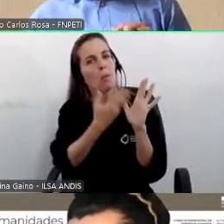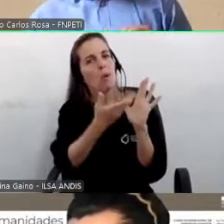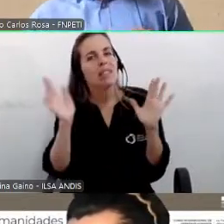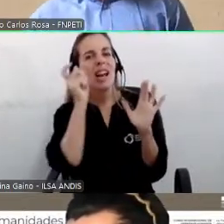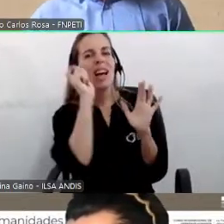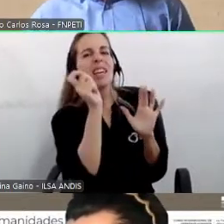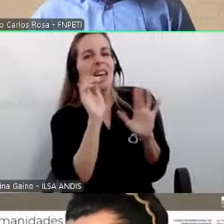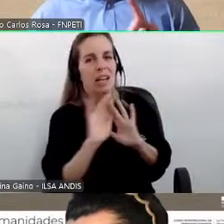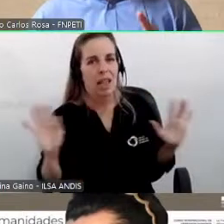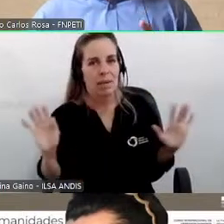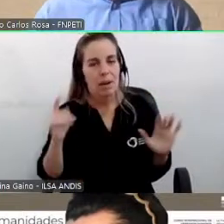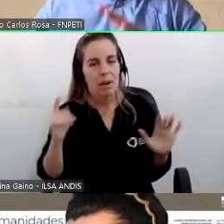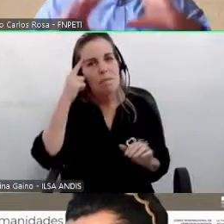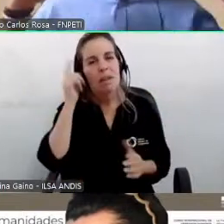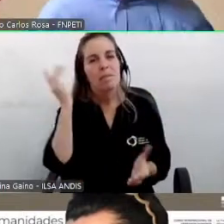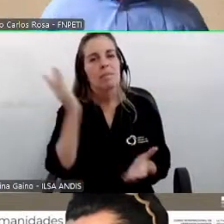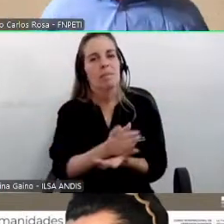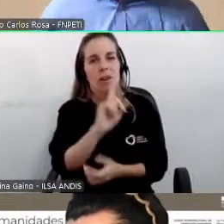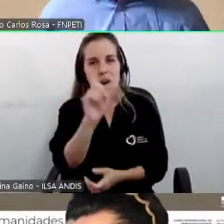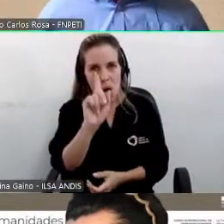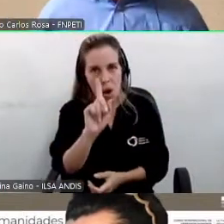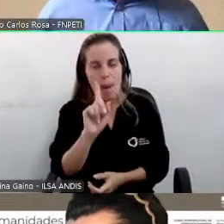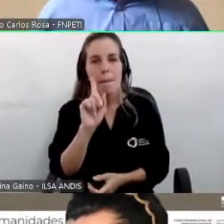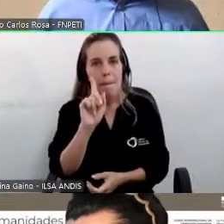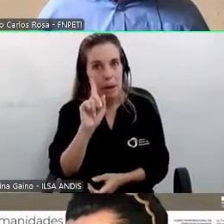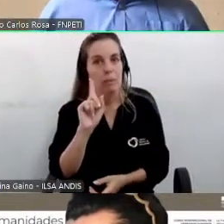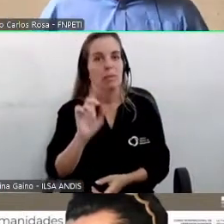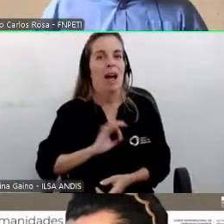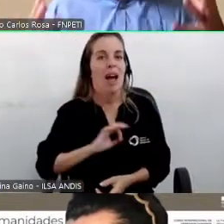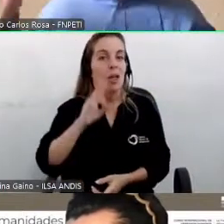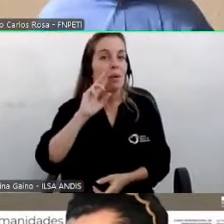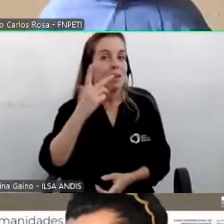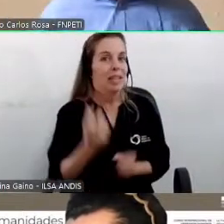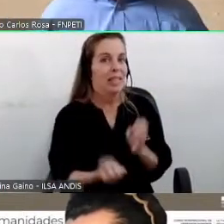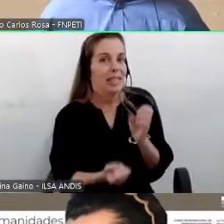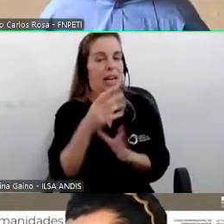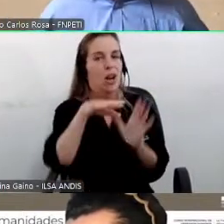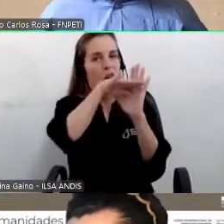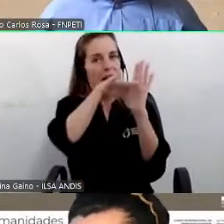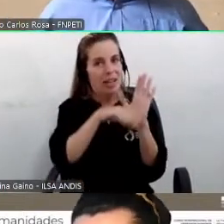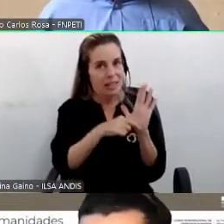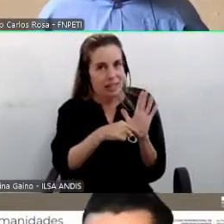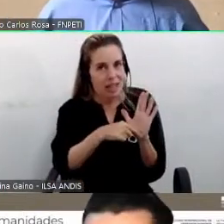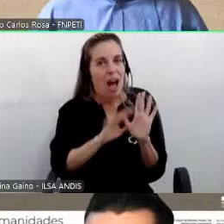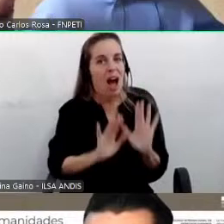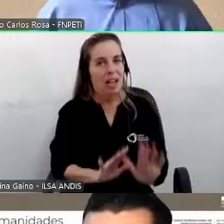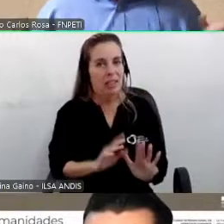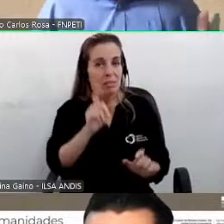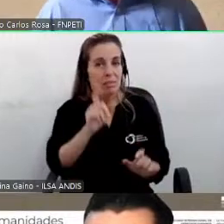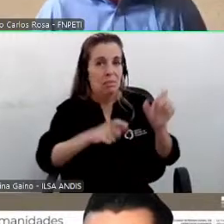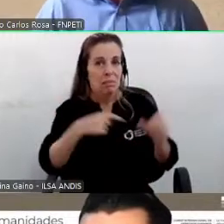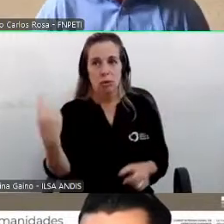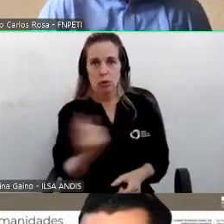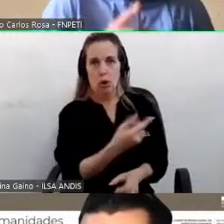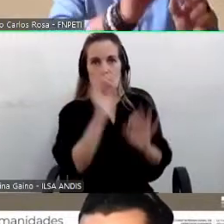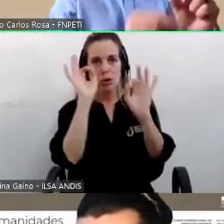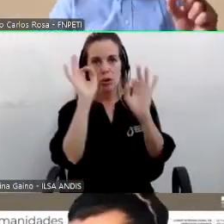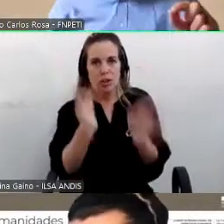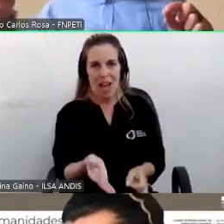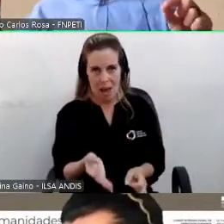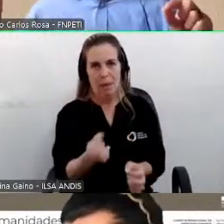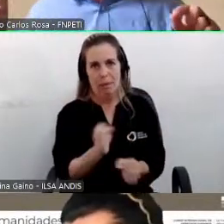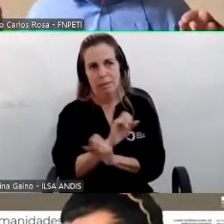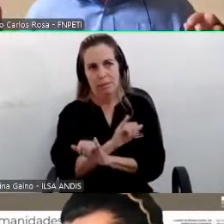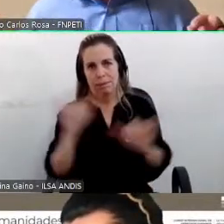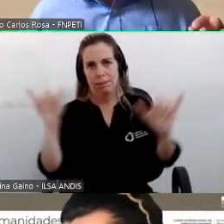punishment is provided for by this dirty or blacklist. However, there were consequences. First, everybody knows, and this